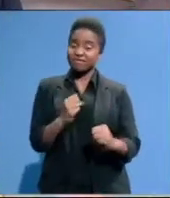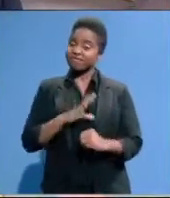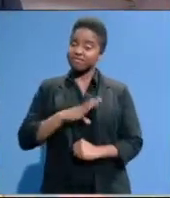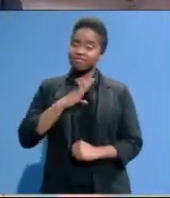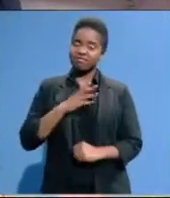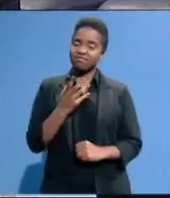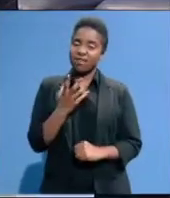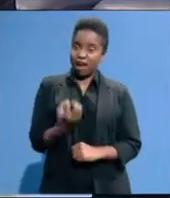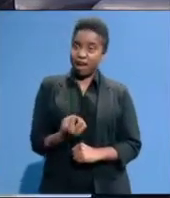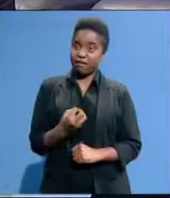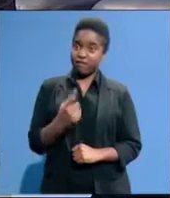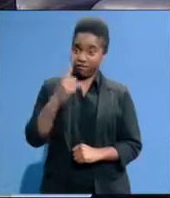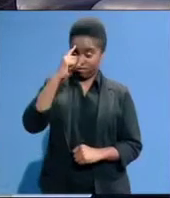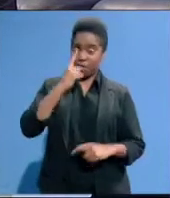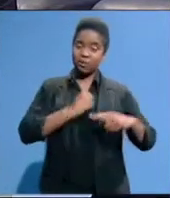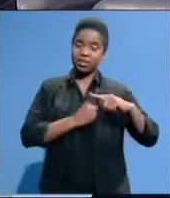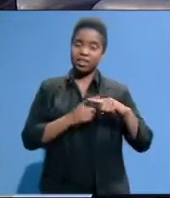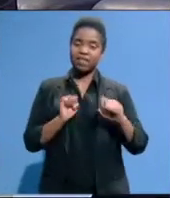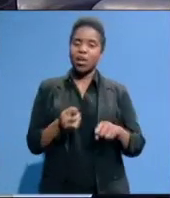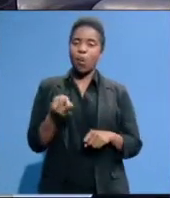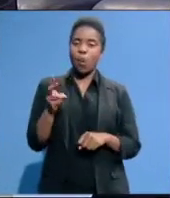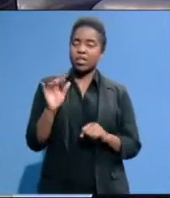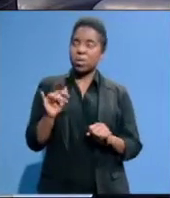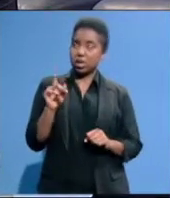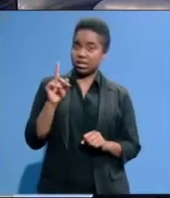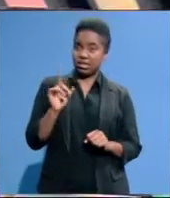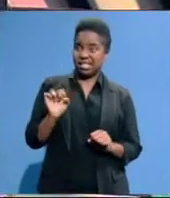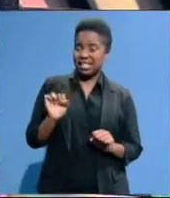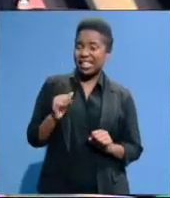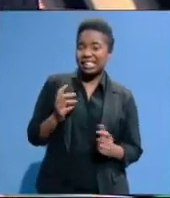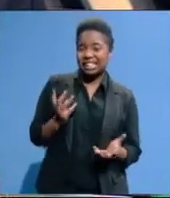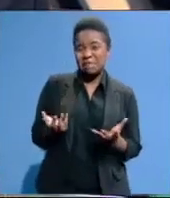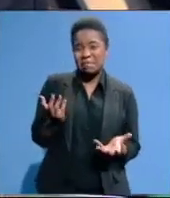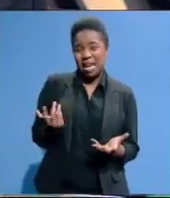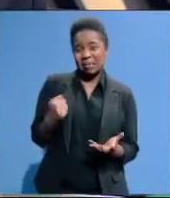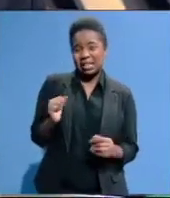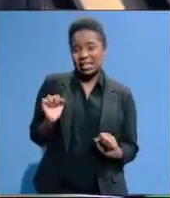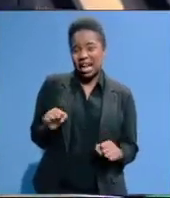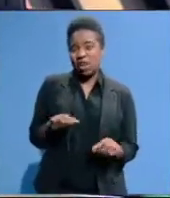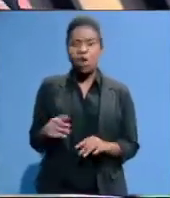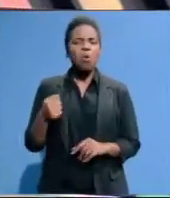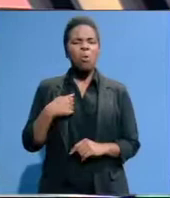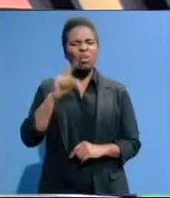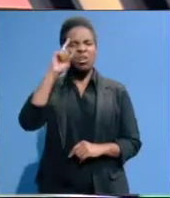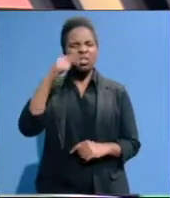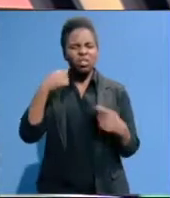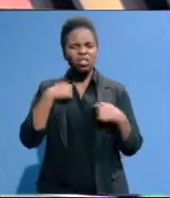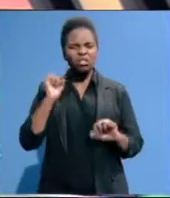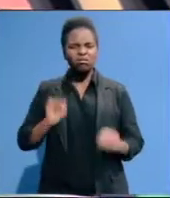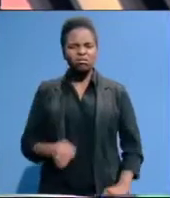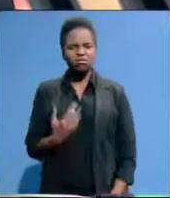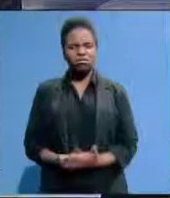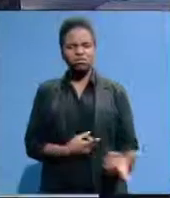have now. And do they wait for affirmation from somebody else to say, maybe potentially you got leadership skills, or do you just take it upon